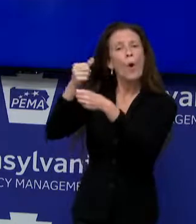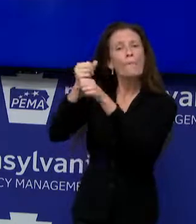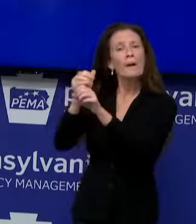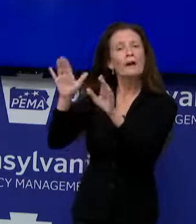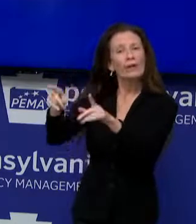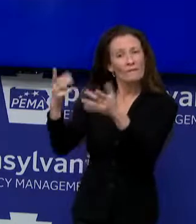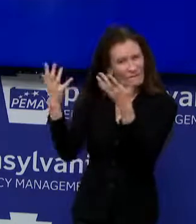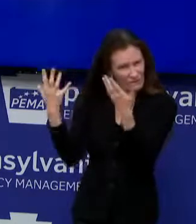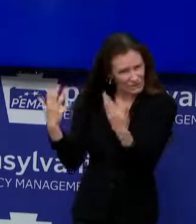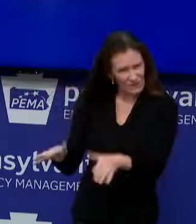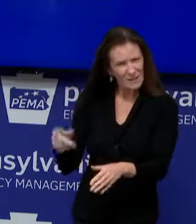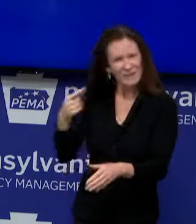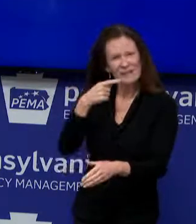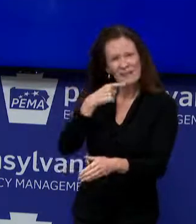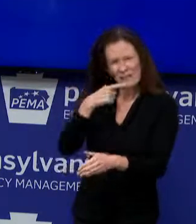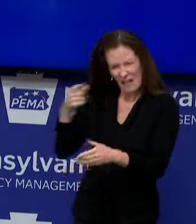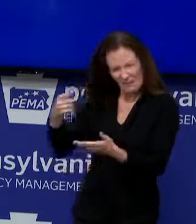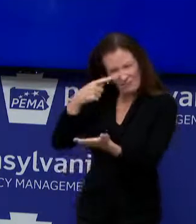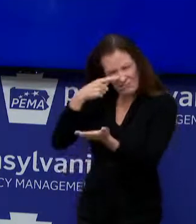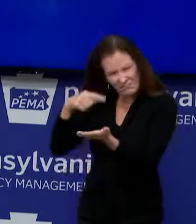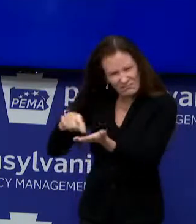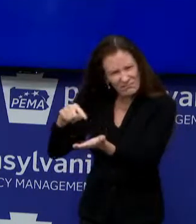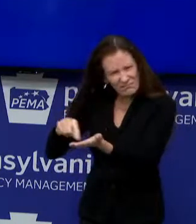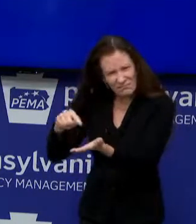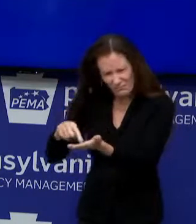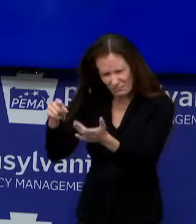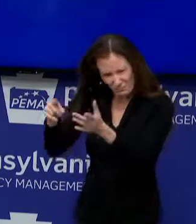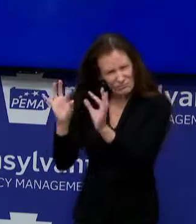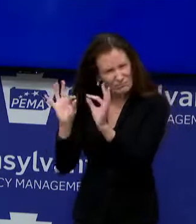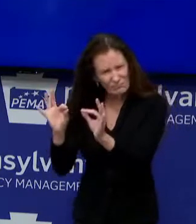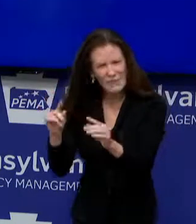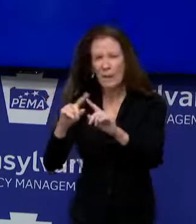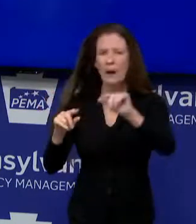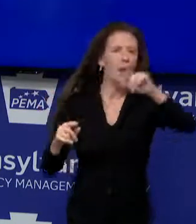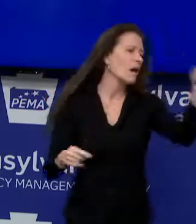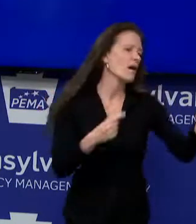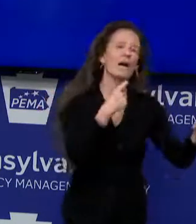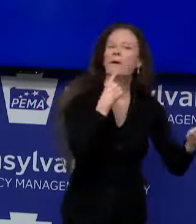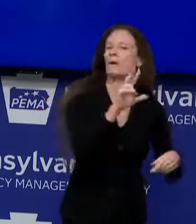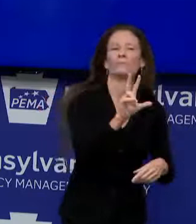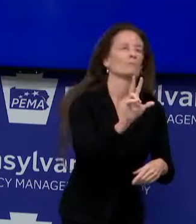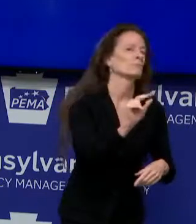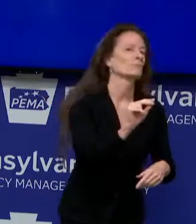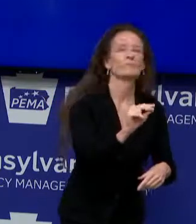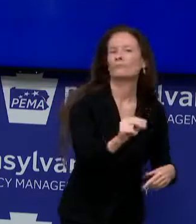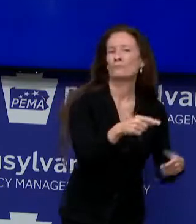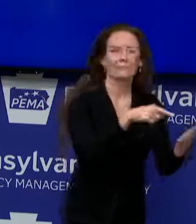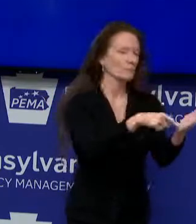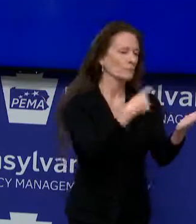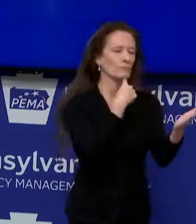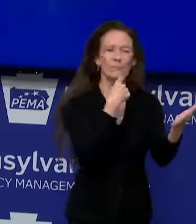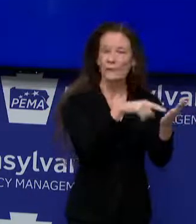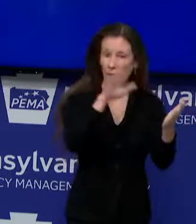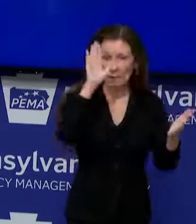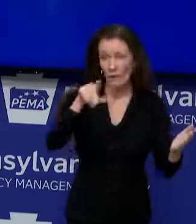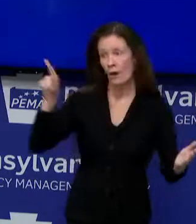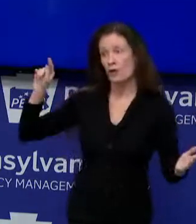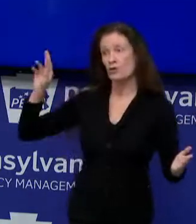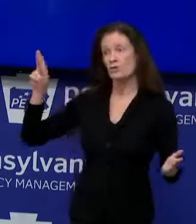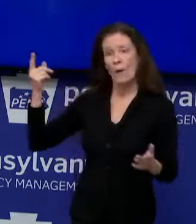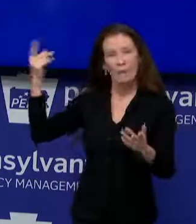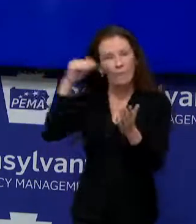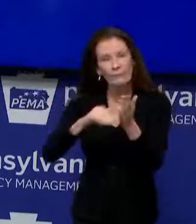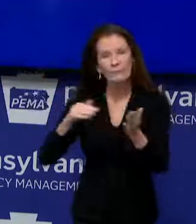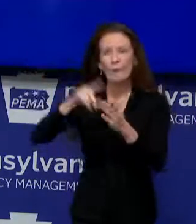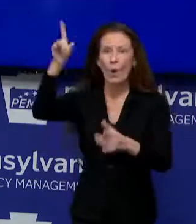been disproved directly and repeatedly by the courts. And they, by the way, that's state